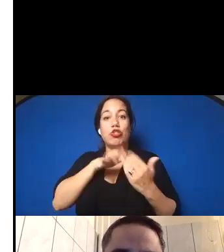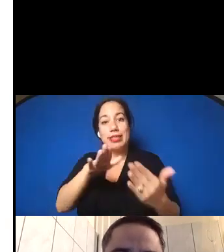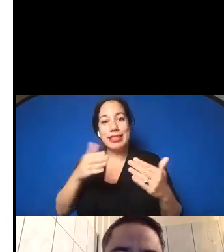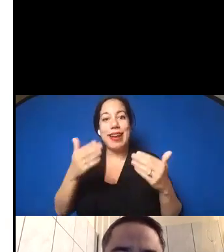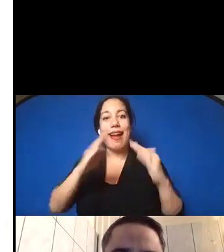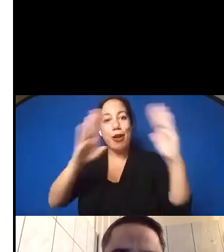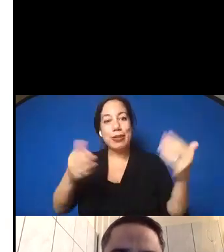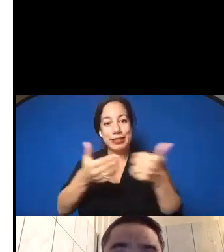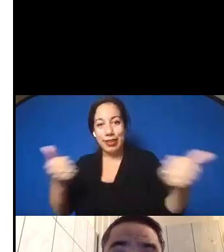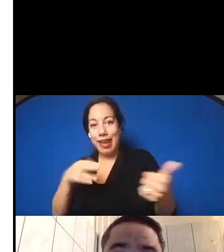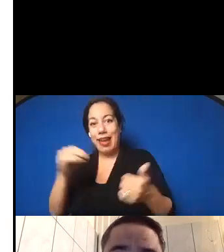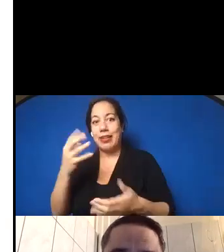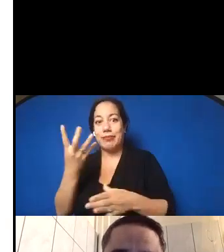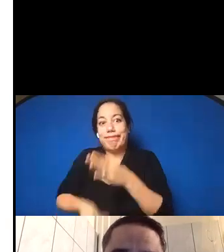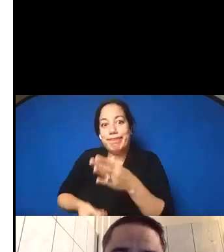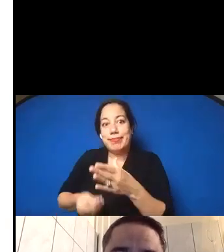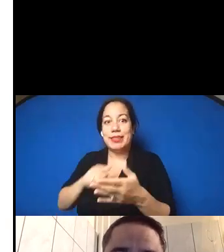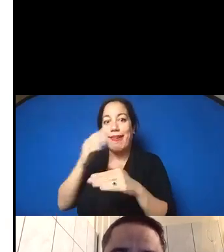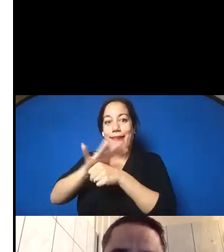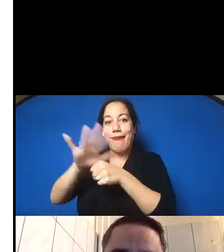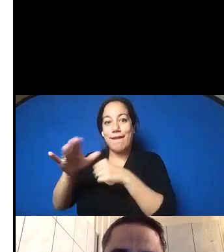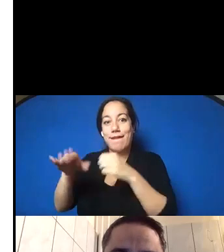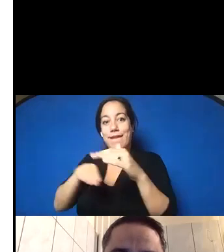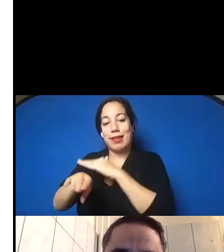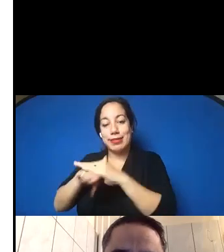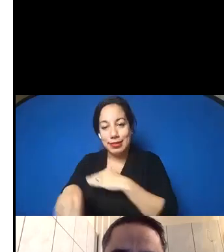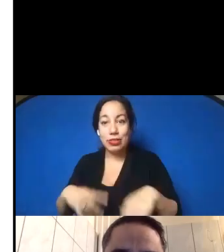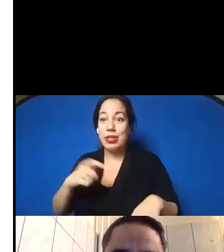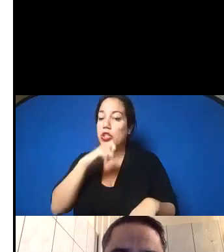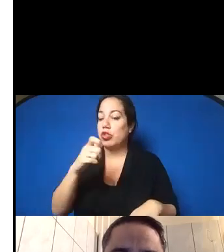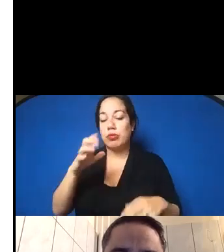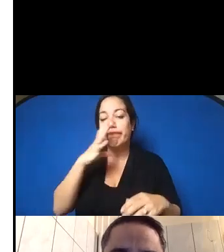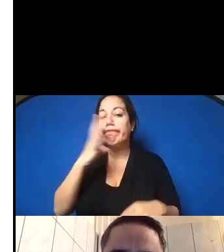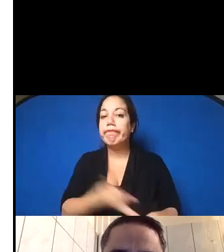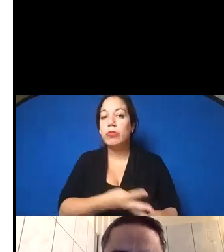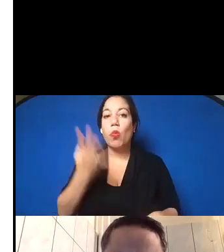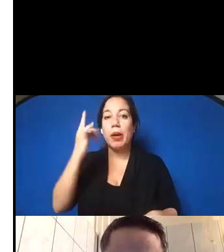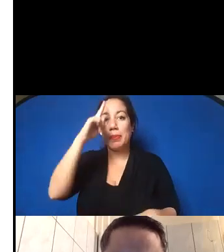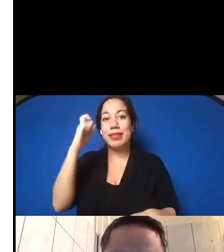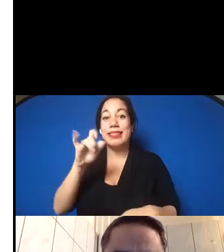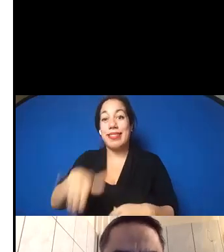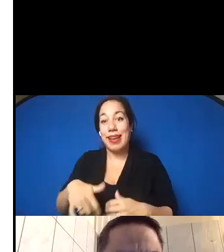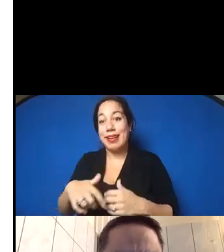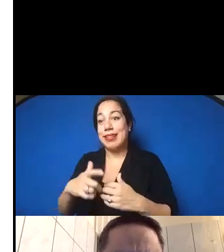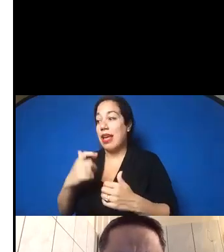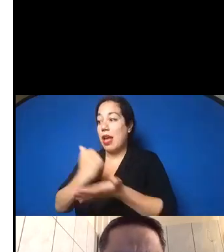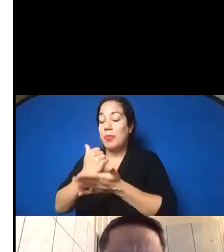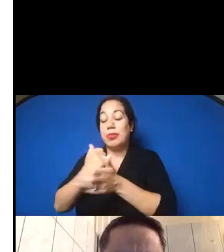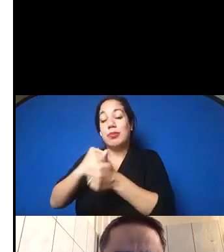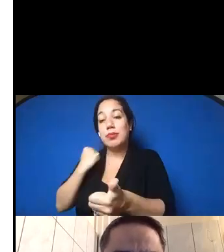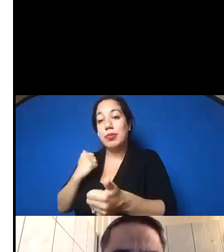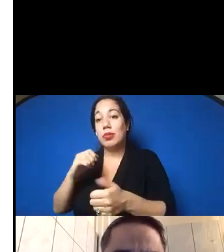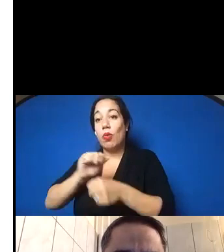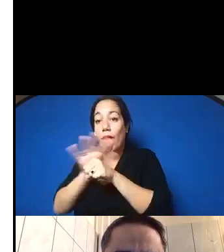to utilities as a preventive measures, and they should do that because that's a prevention for COVID particularly, but also for many